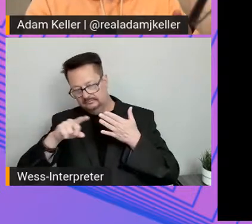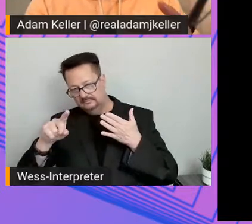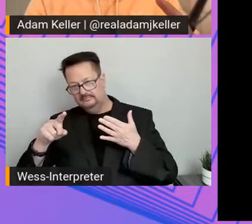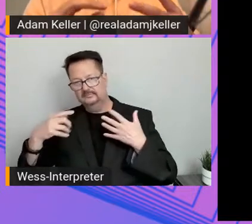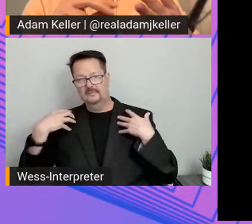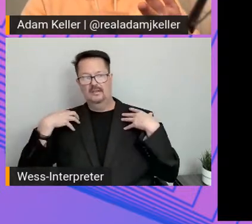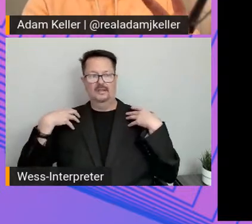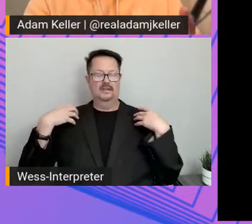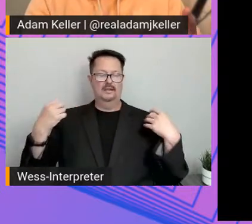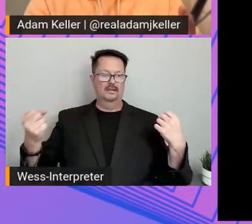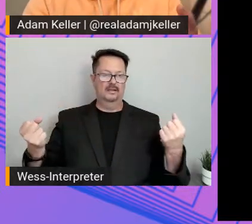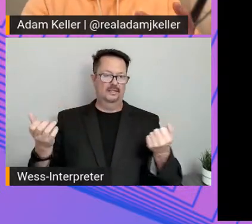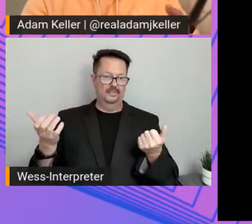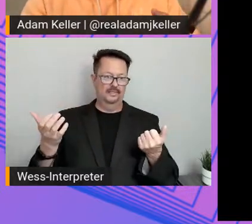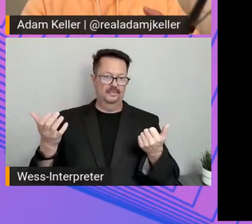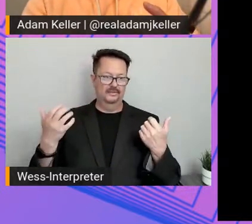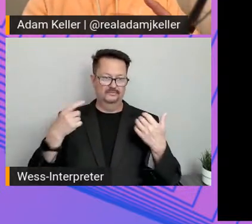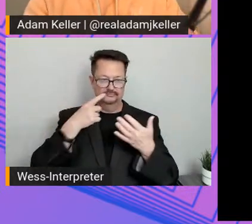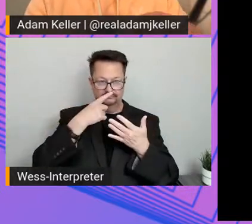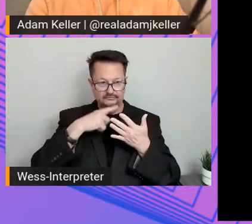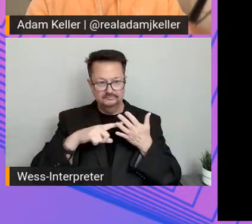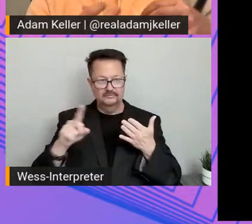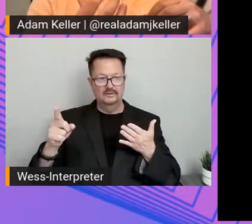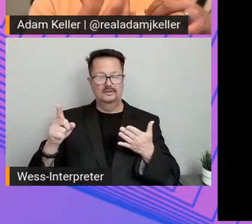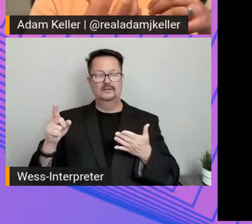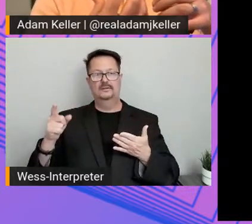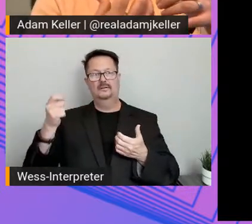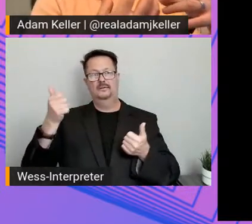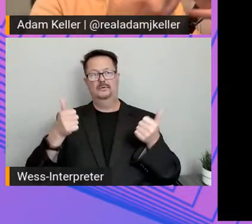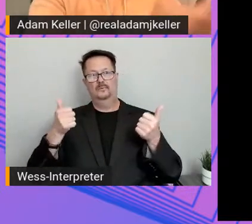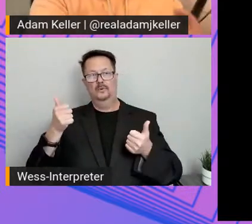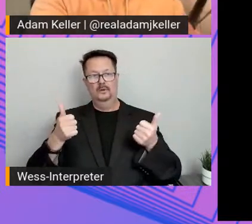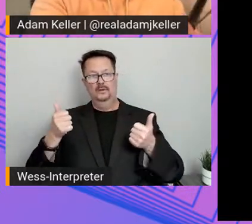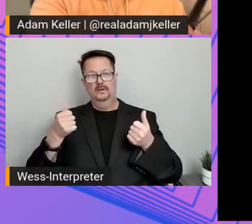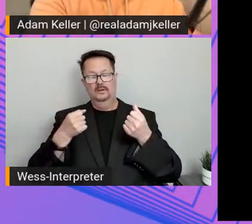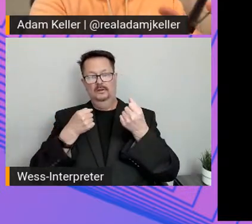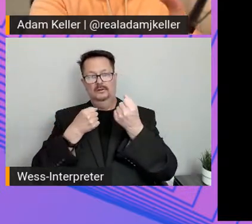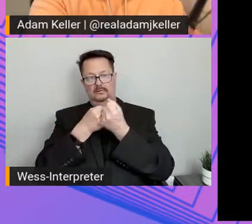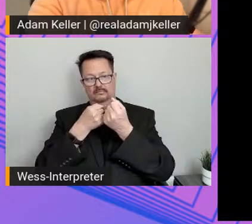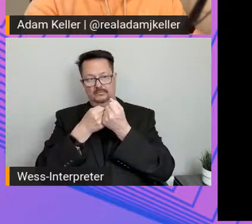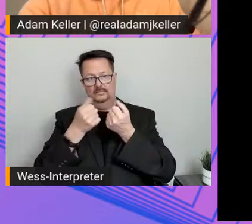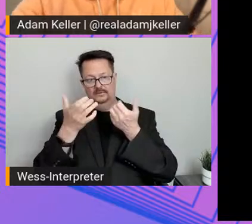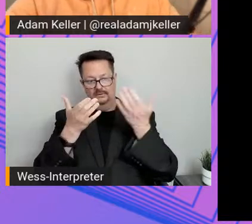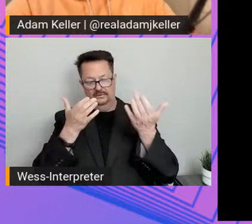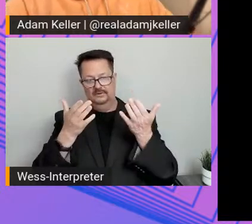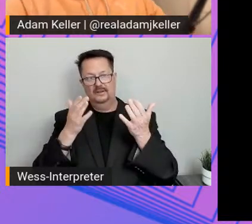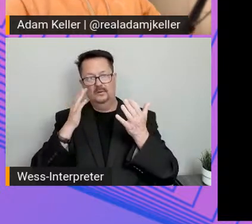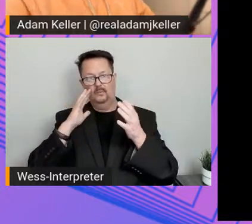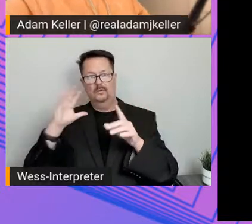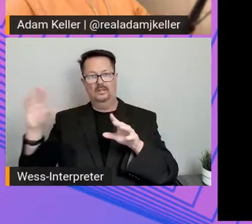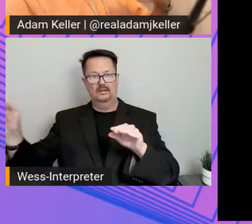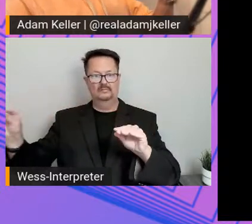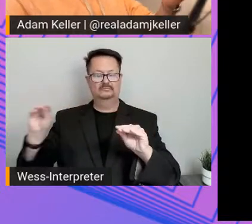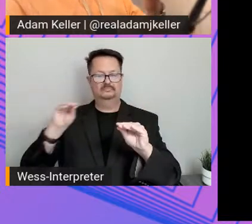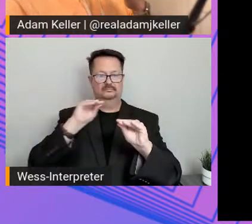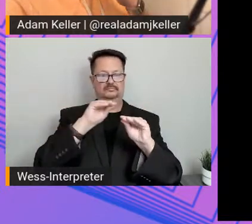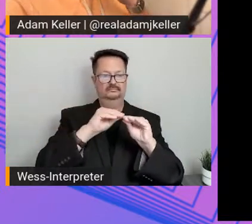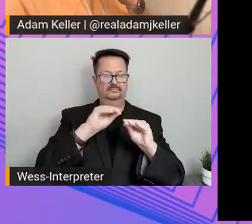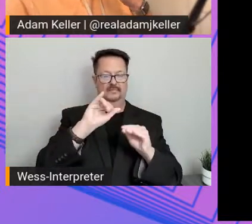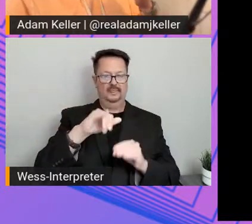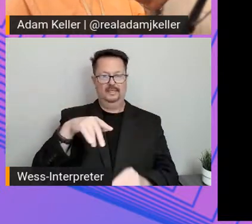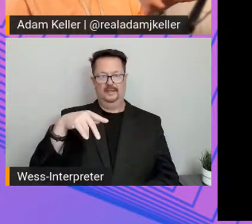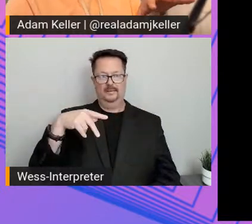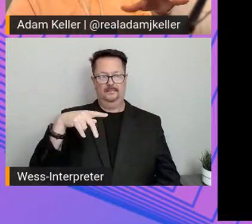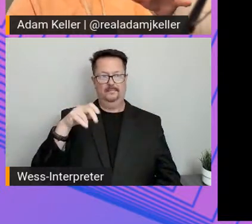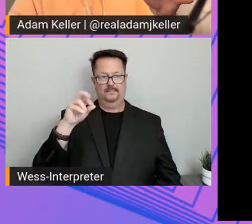I want to run on, and so on. And it's automatically going to expose my service on that port. So you can see here